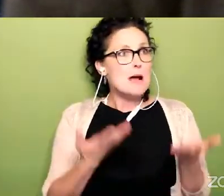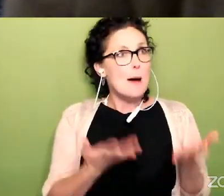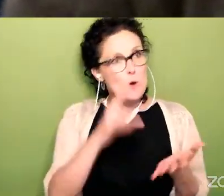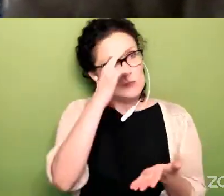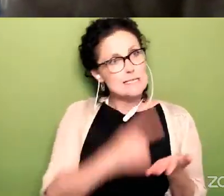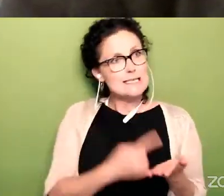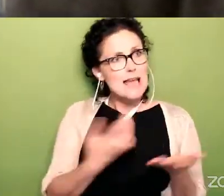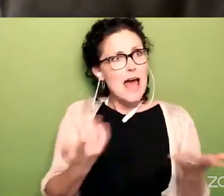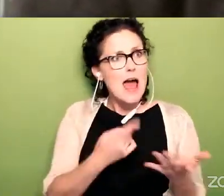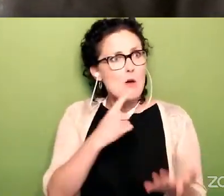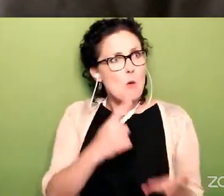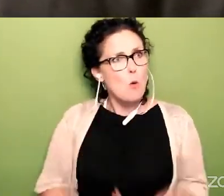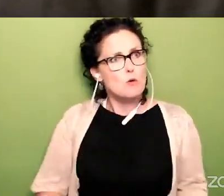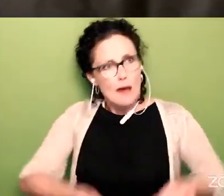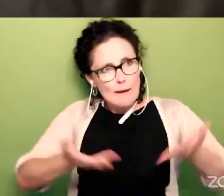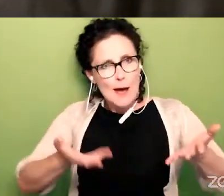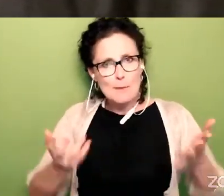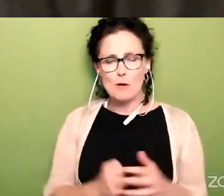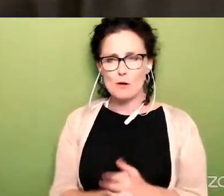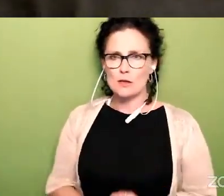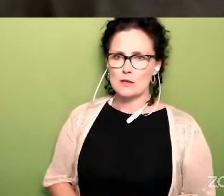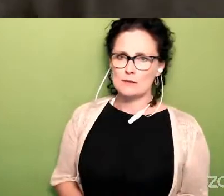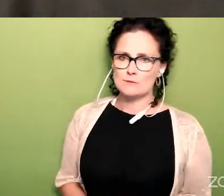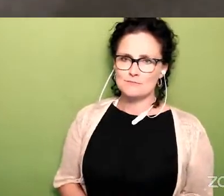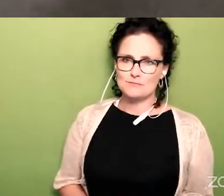Raheem, I'm leaving. No.